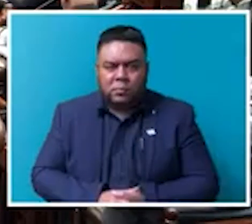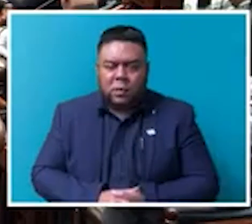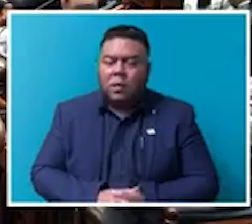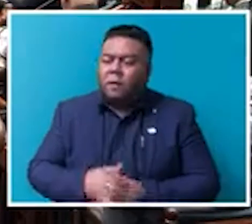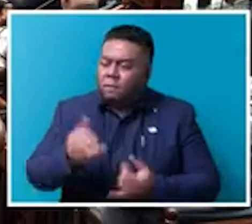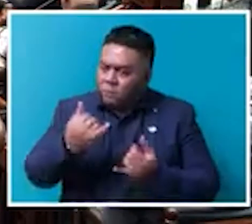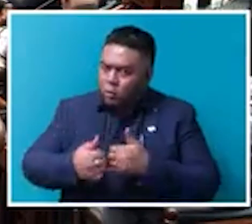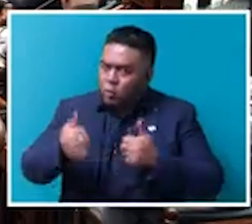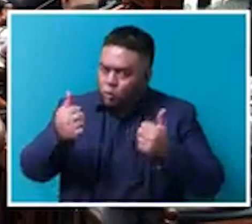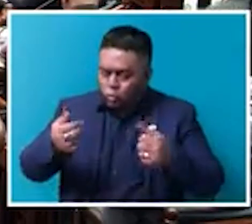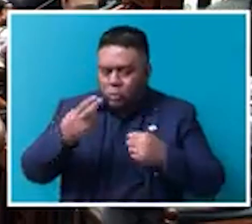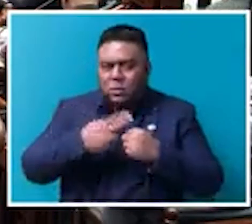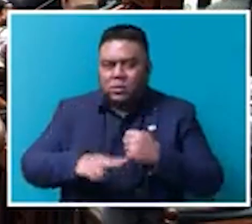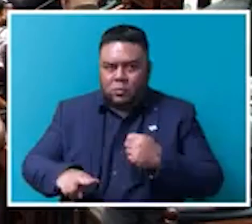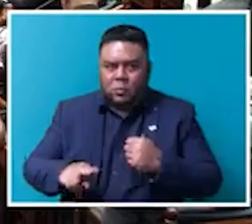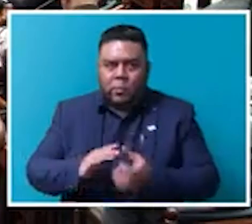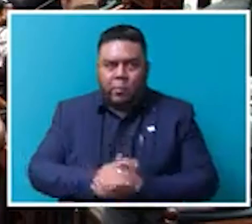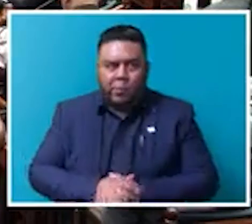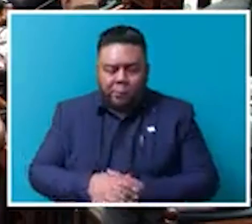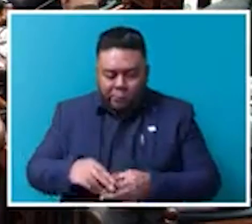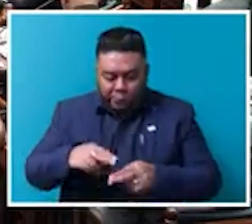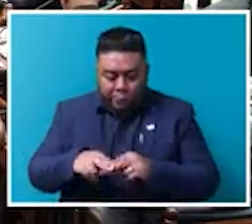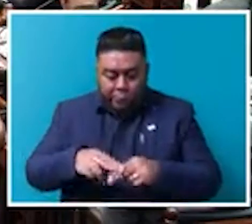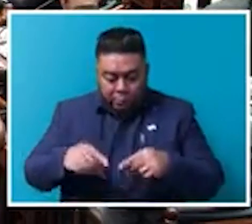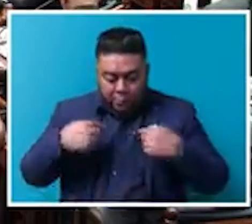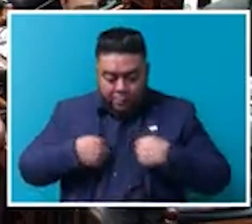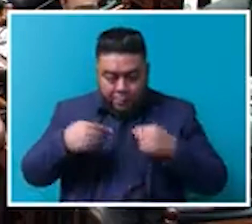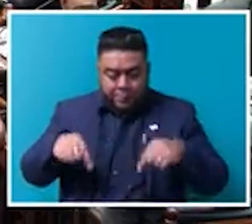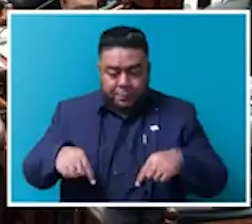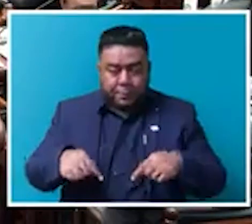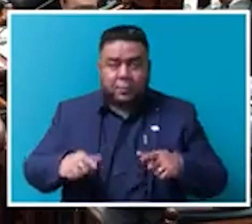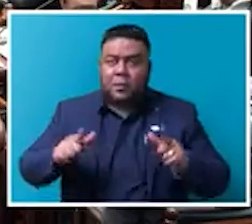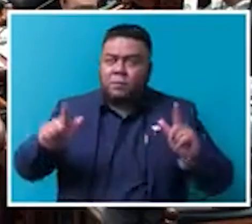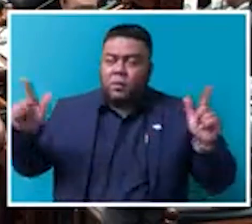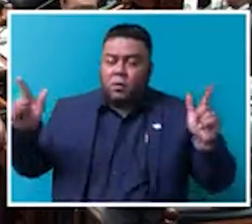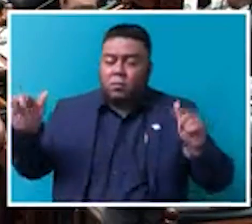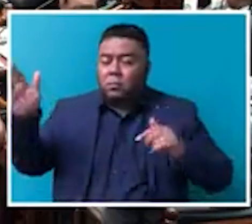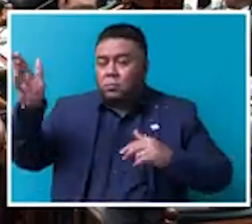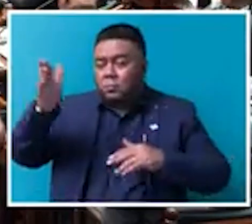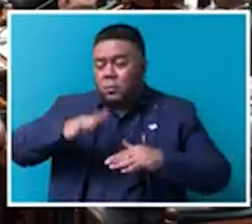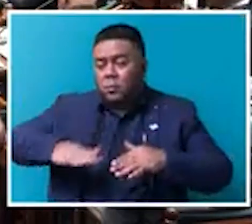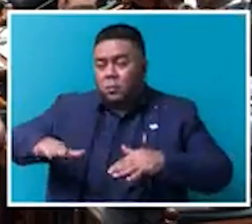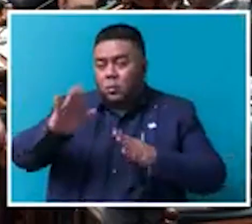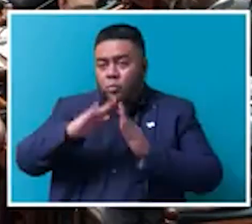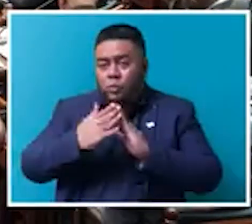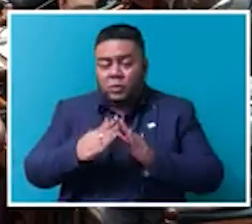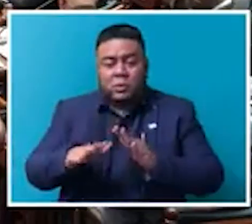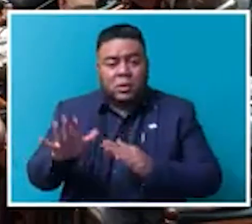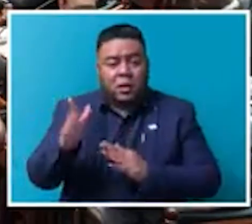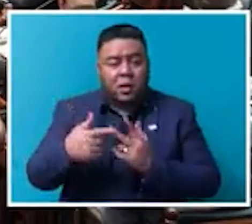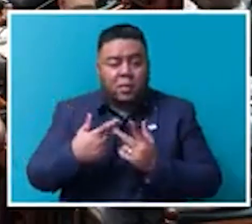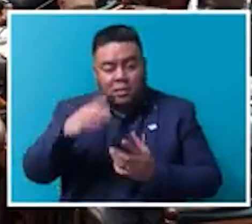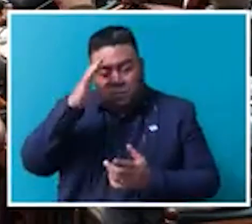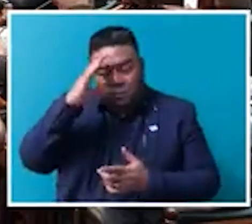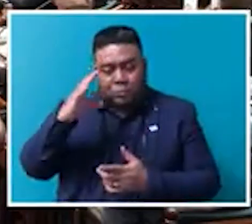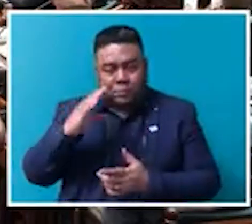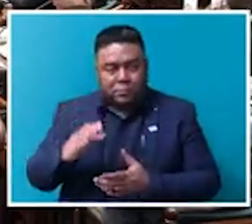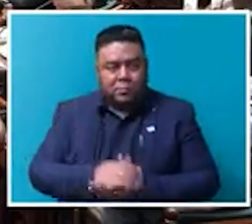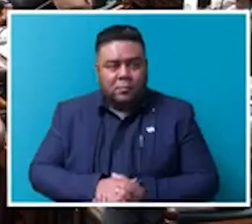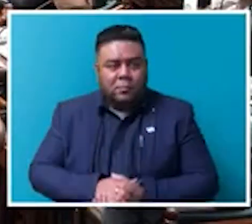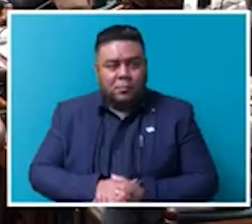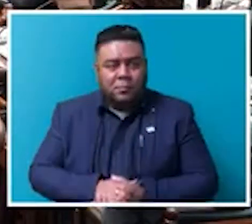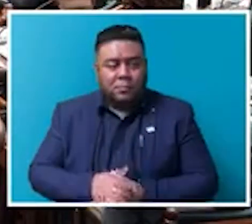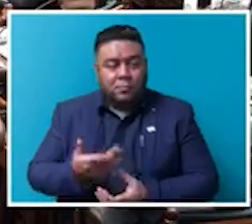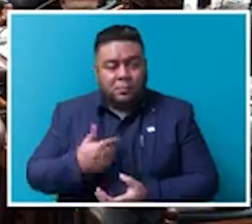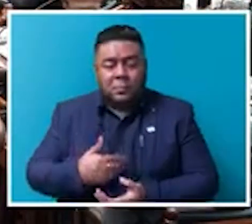good news for not only Fijians living here, but also for our diaspora. Thank you to you and your team. I now call